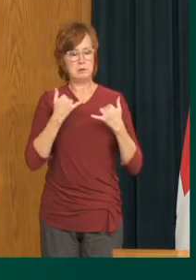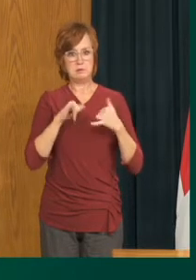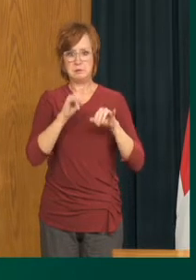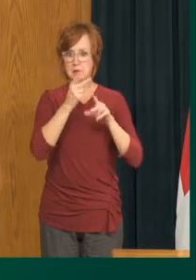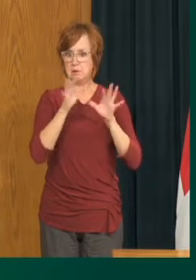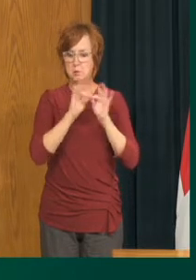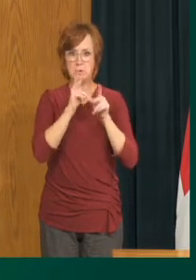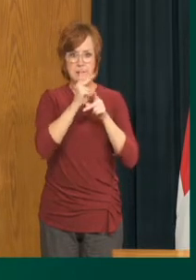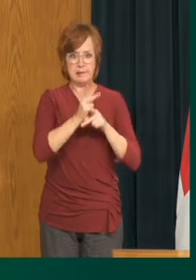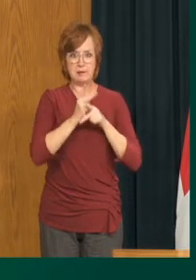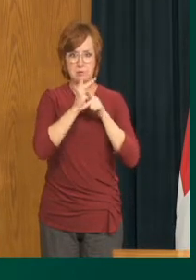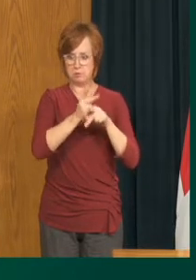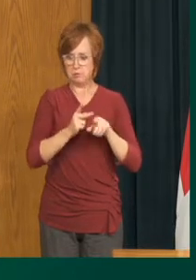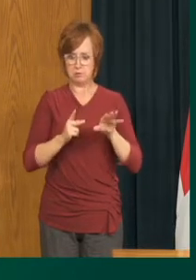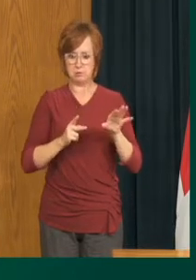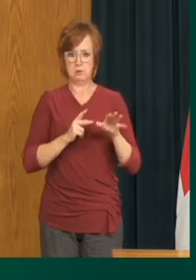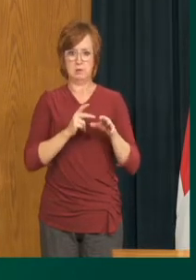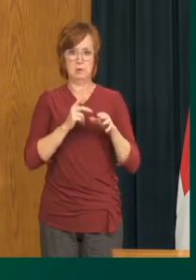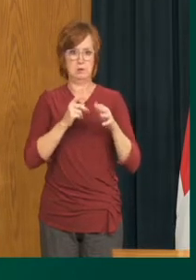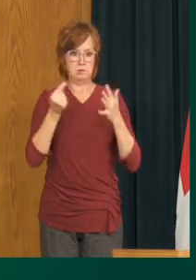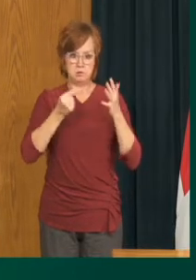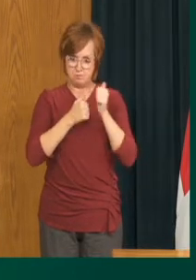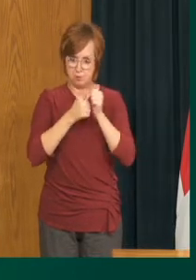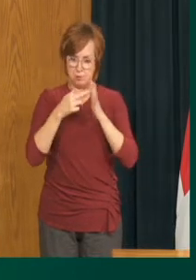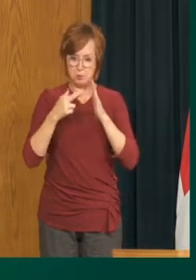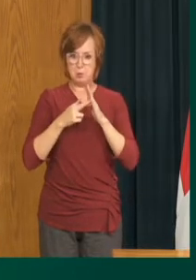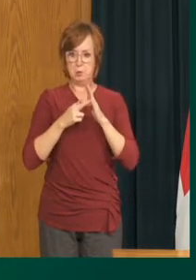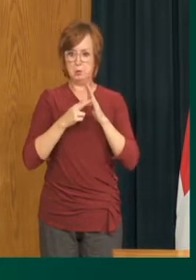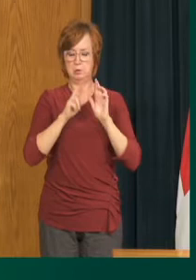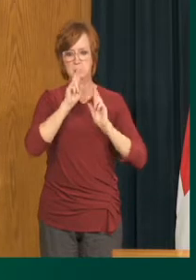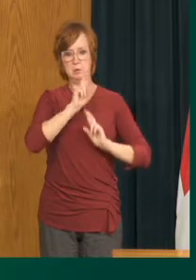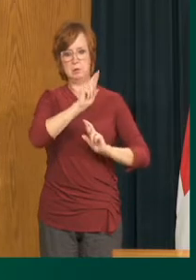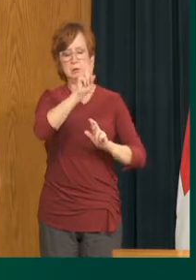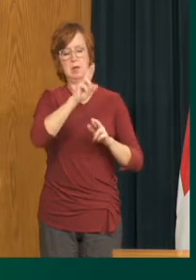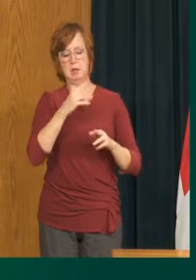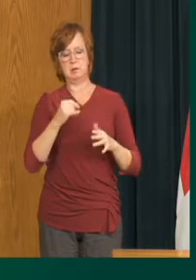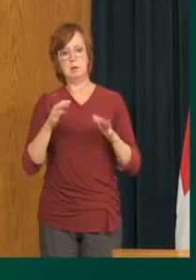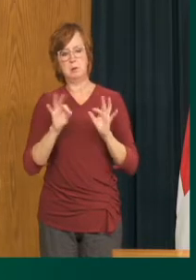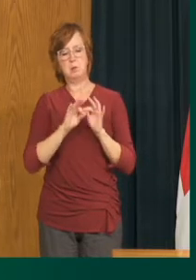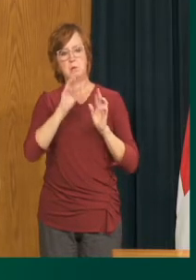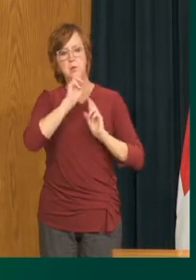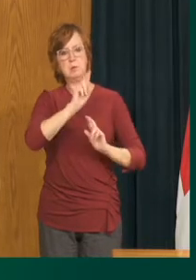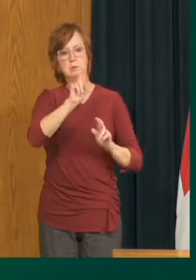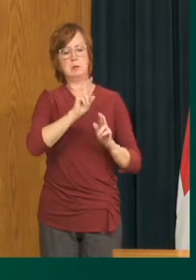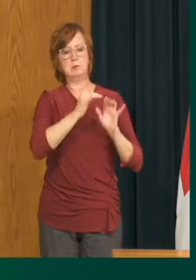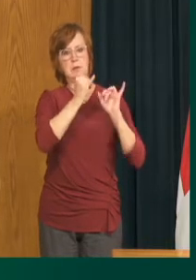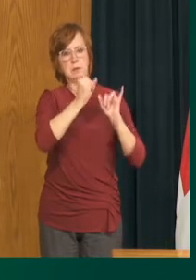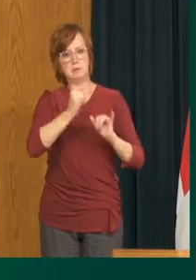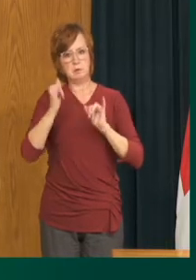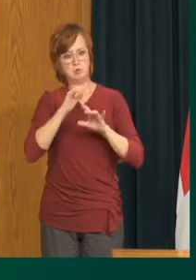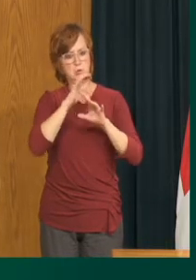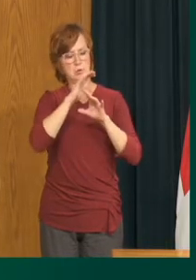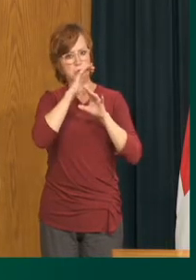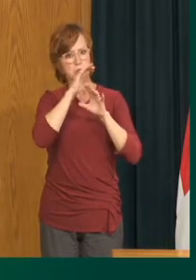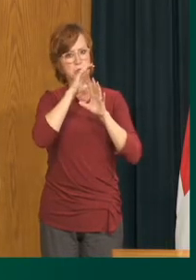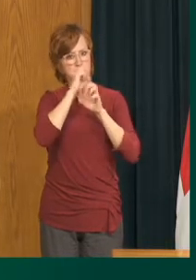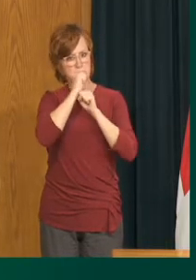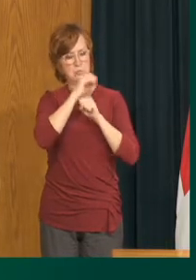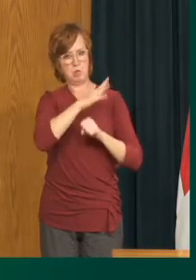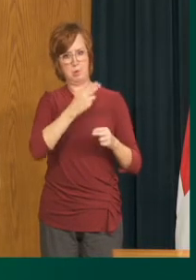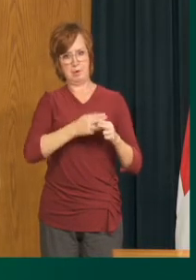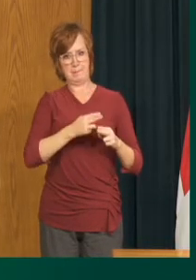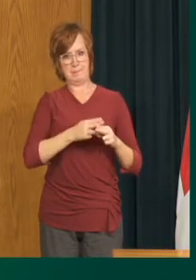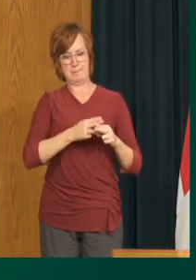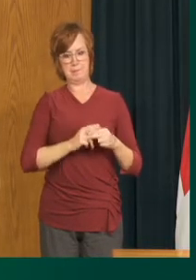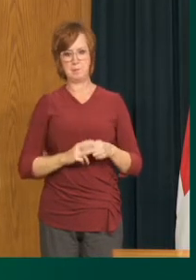with smaller gatherings. And we really do need to respect the confidentiality of individuals in these kind of settings. But